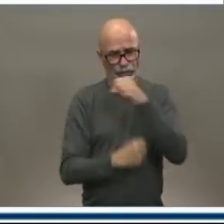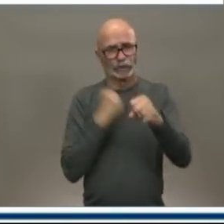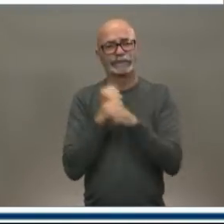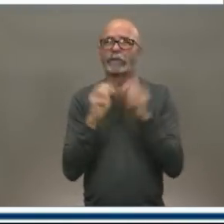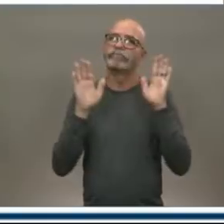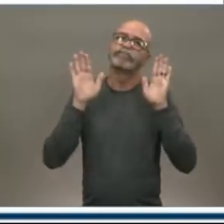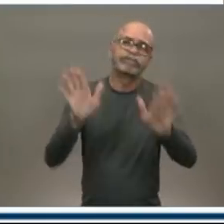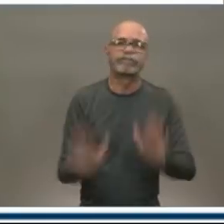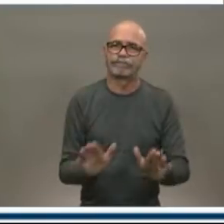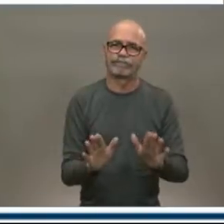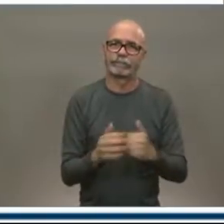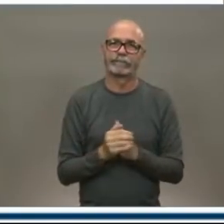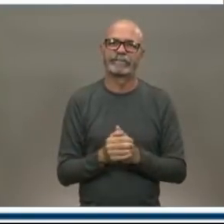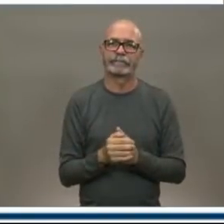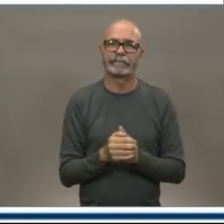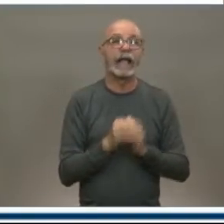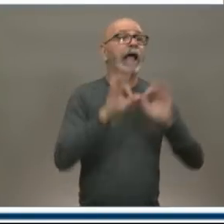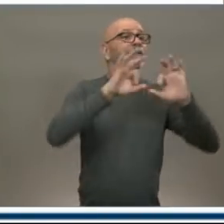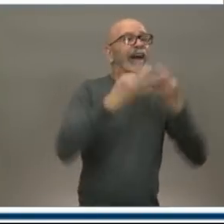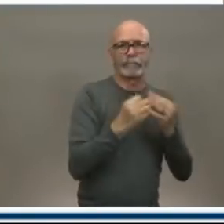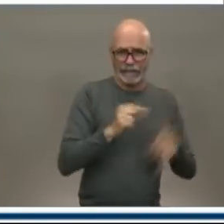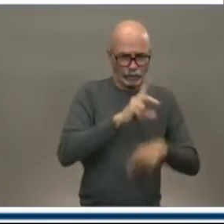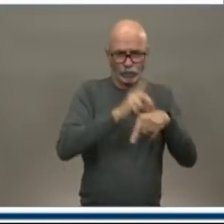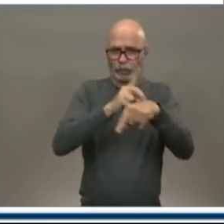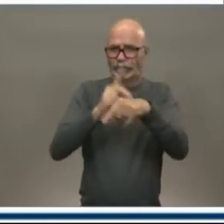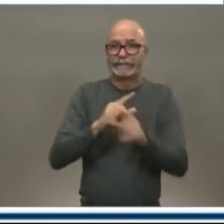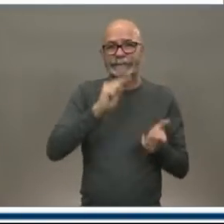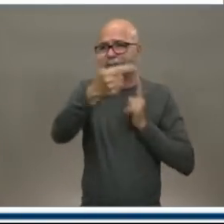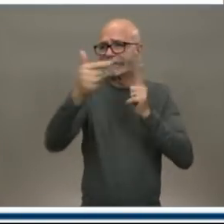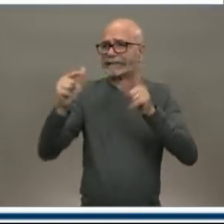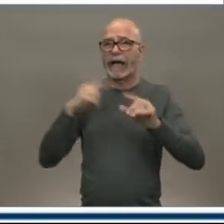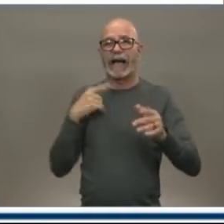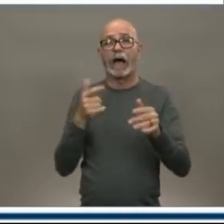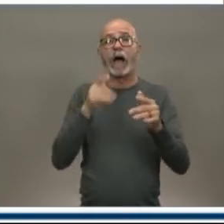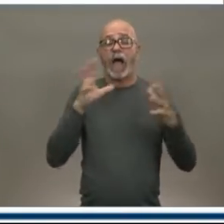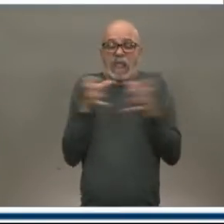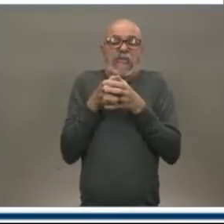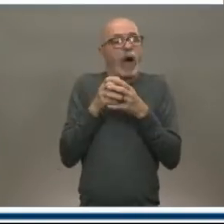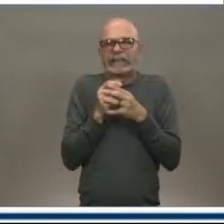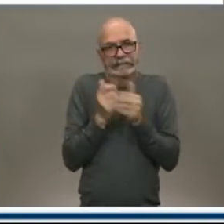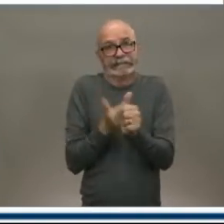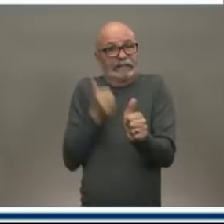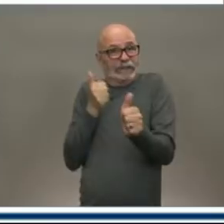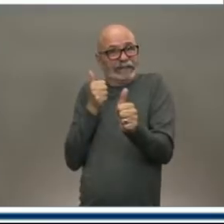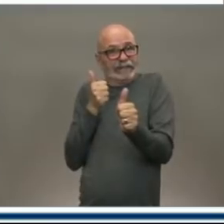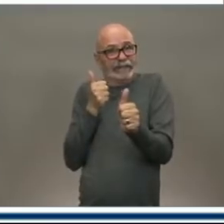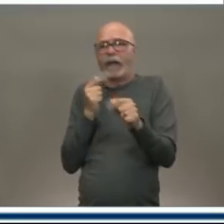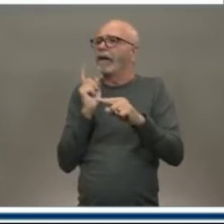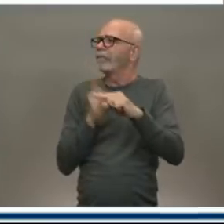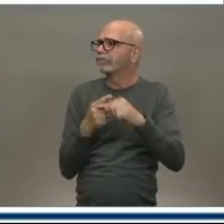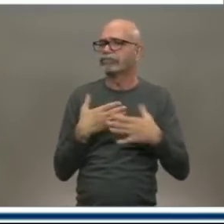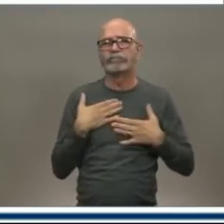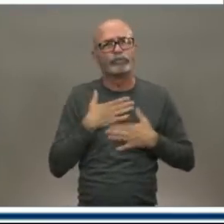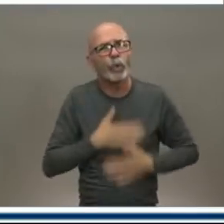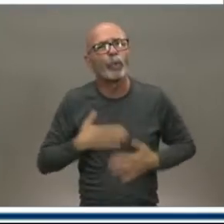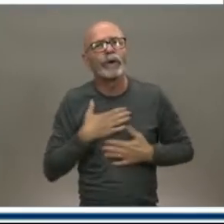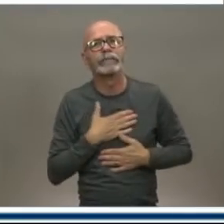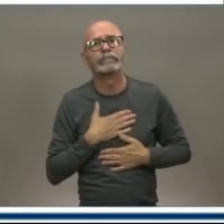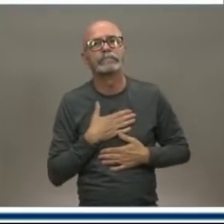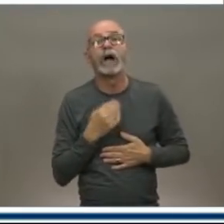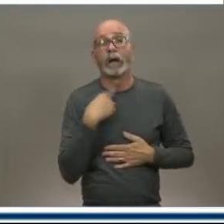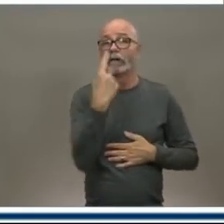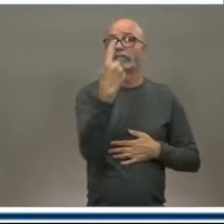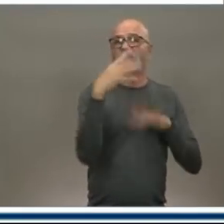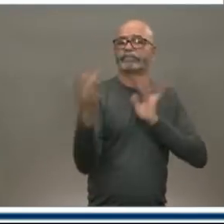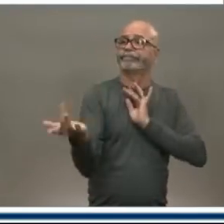turns, kept their distance, and allowed everybody to have a good time. I even had one little trick-or-treater who contacted me,